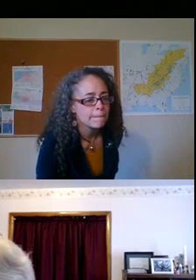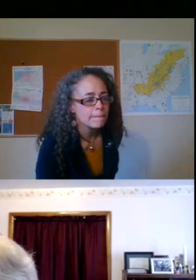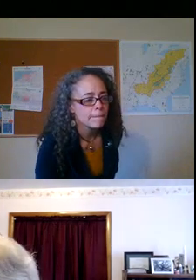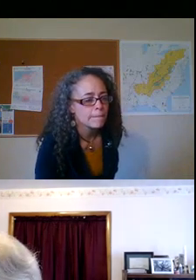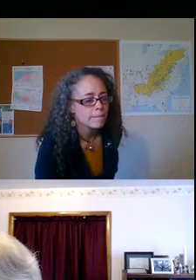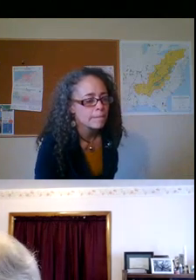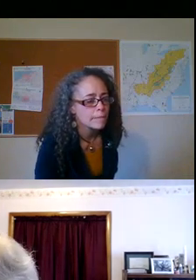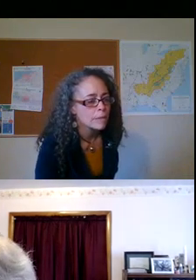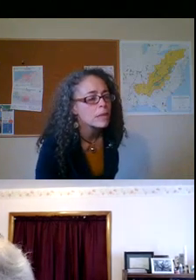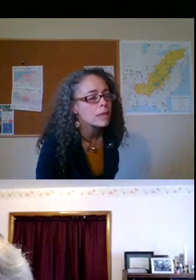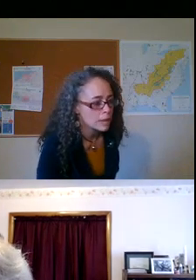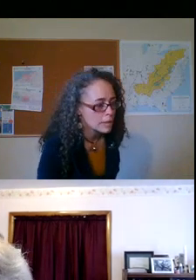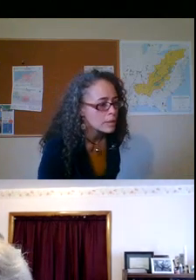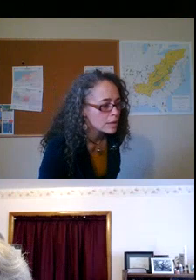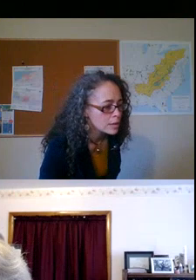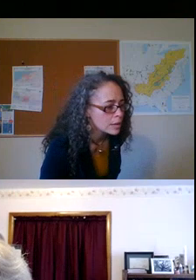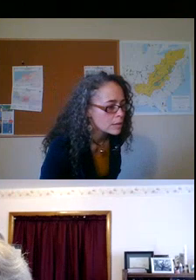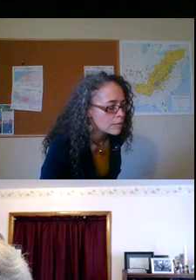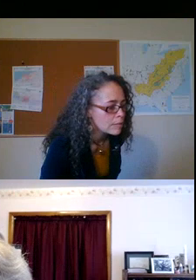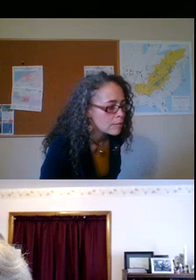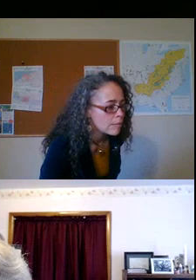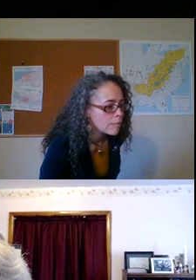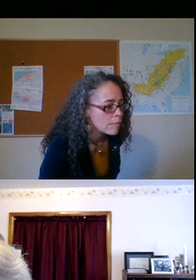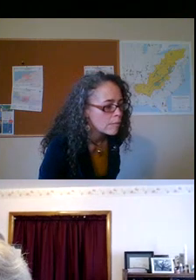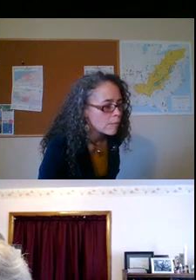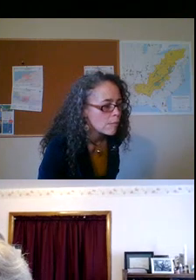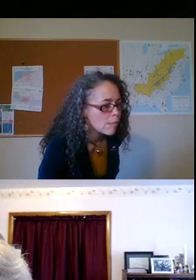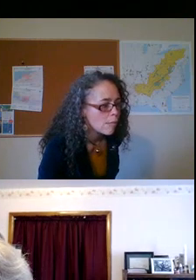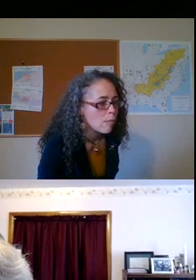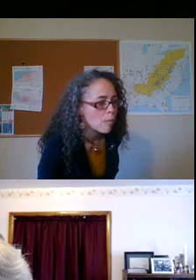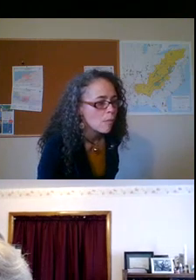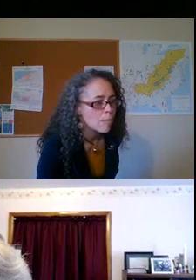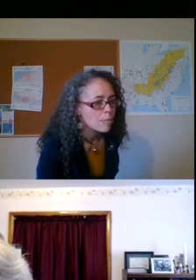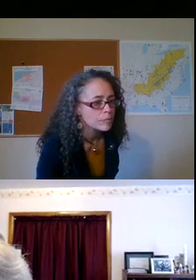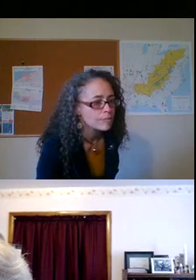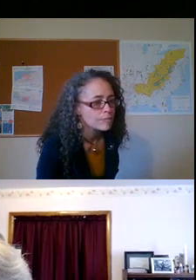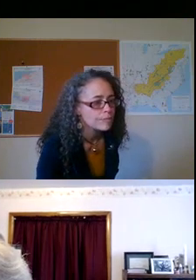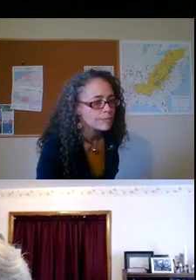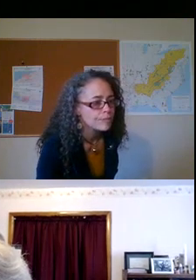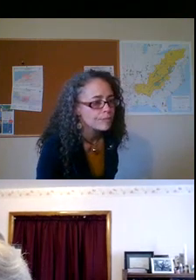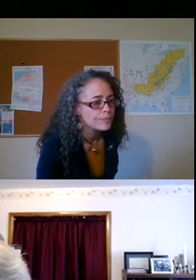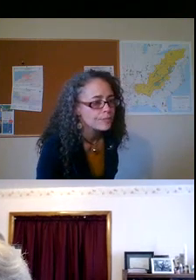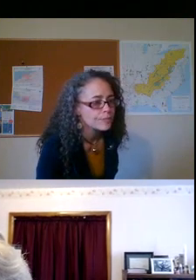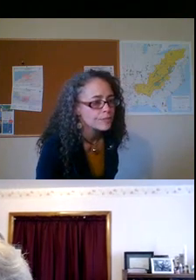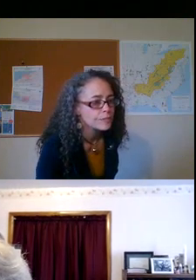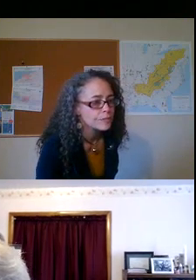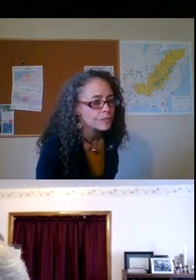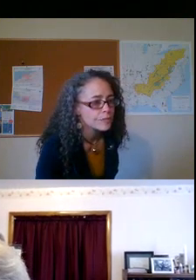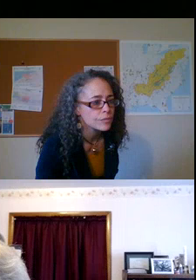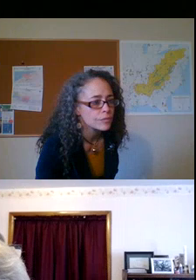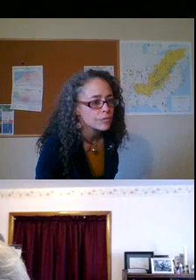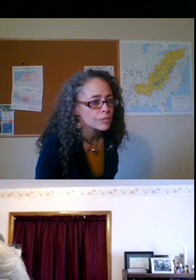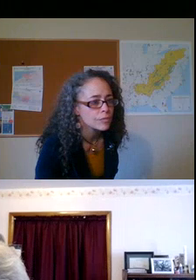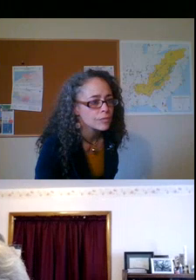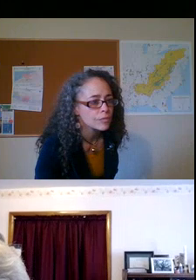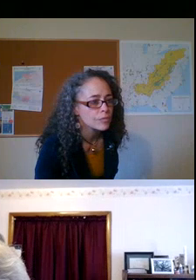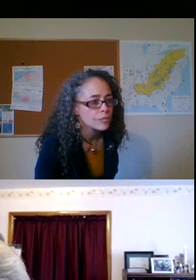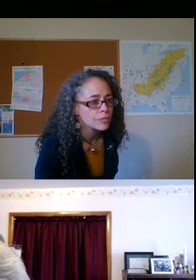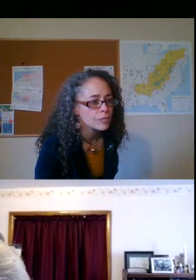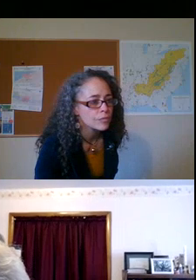children's area. And we are located in the downtown area, so I'm not sure if it would